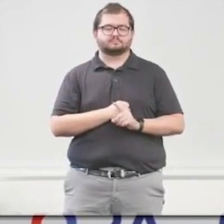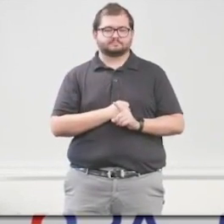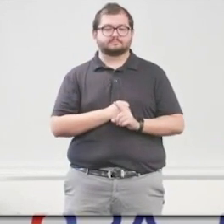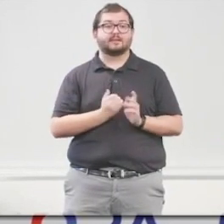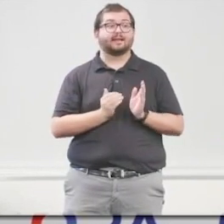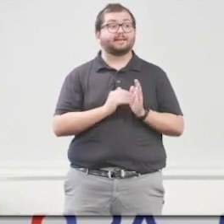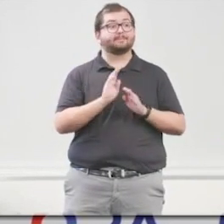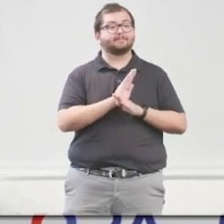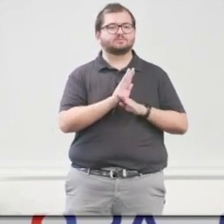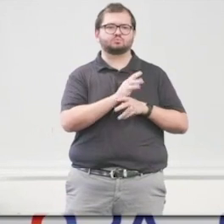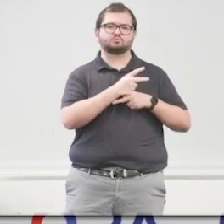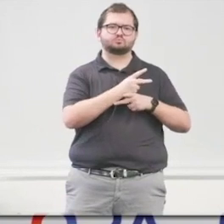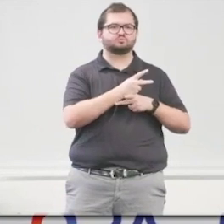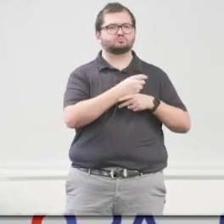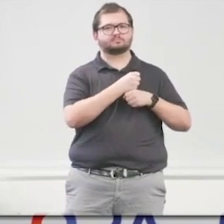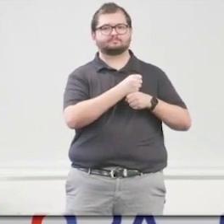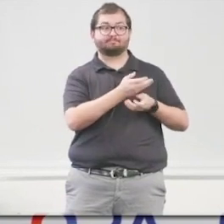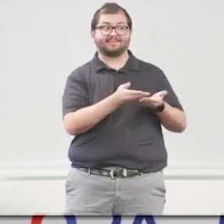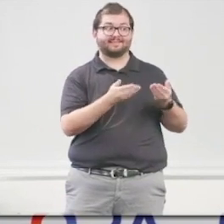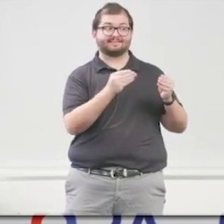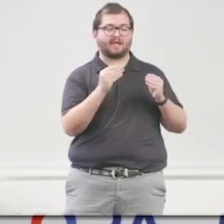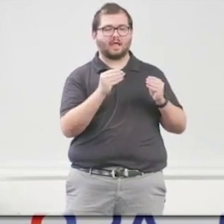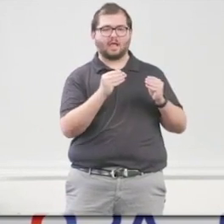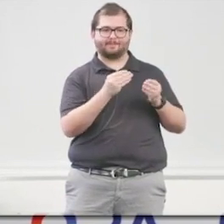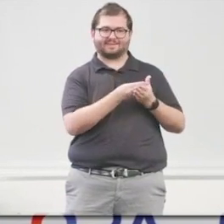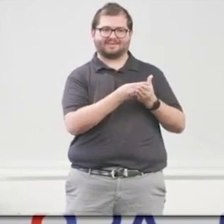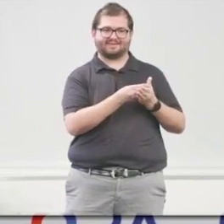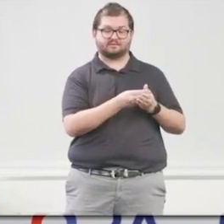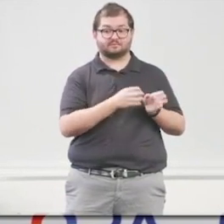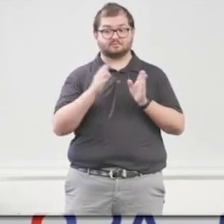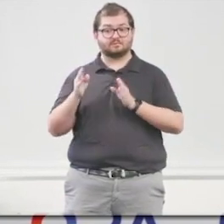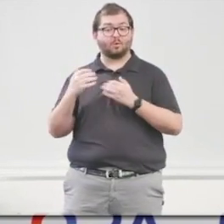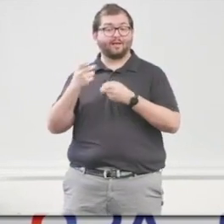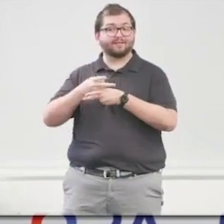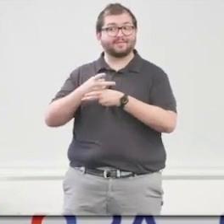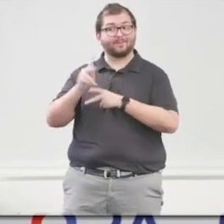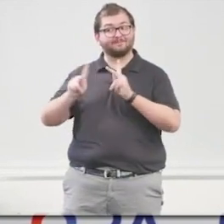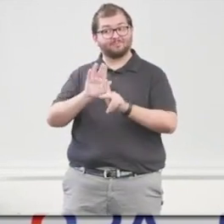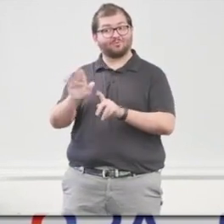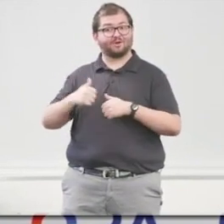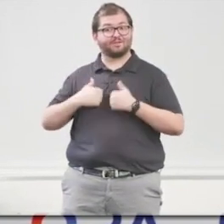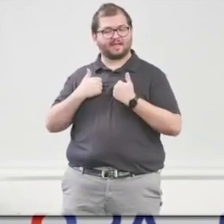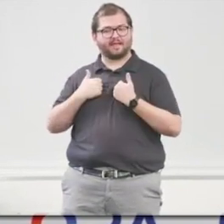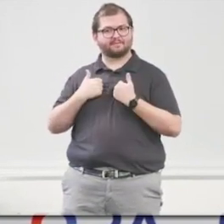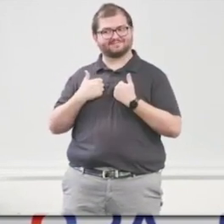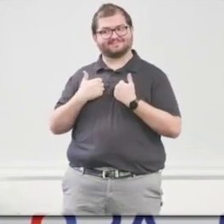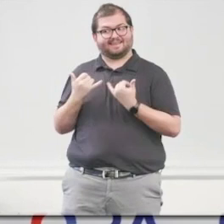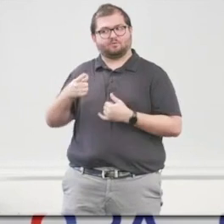and production, you're losing money. When you're dealing with people's lives, now you have people's lives on your hands. And so think about